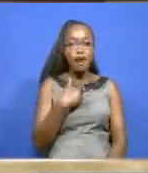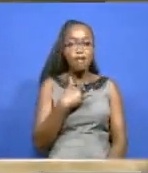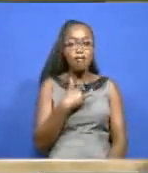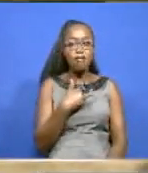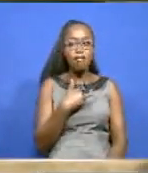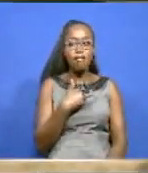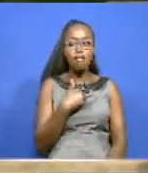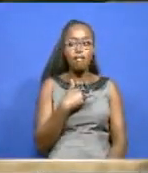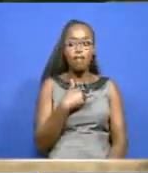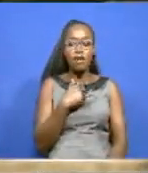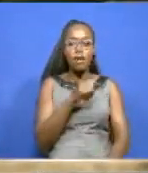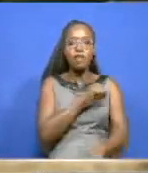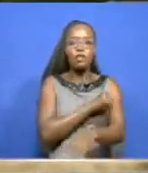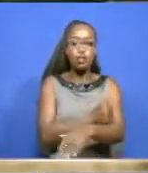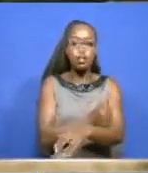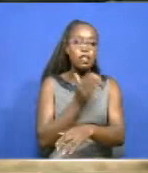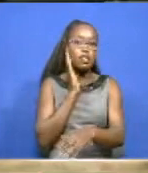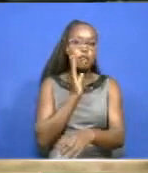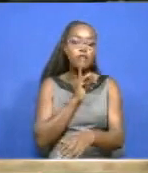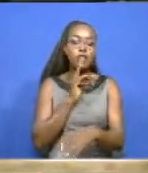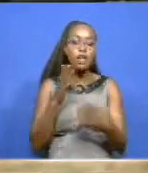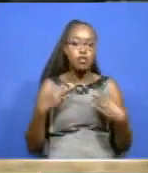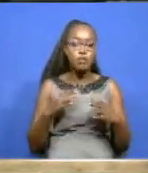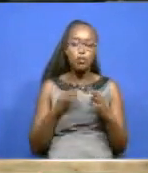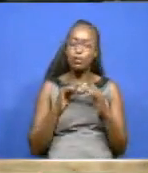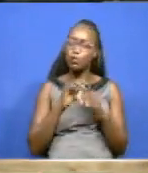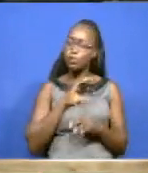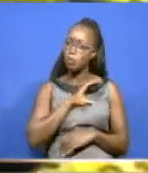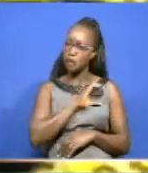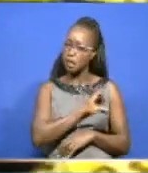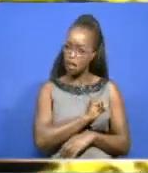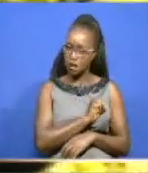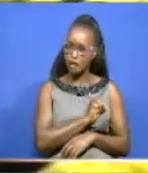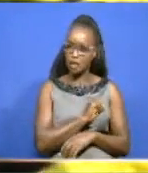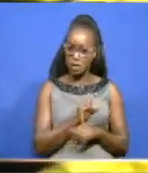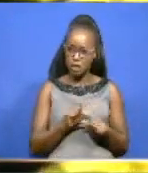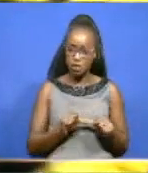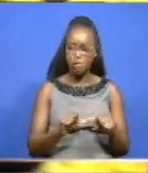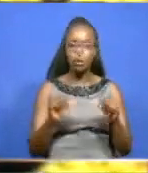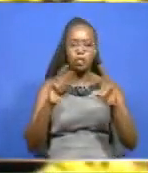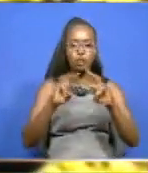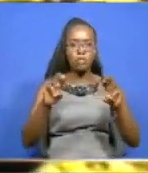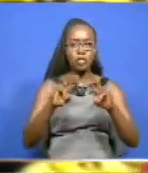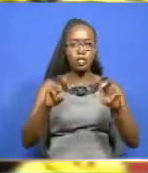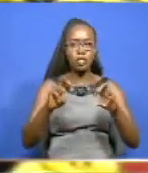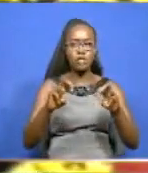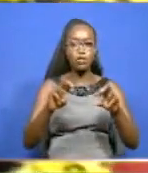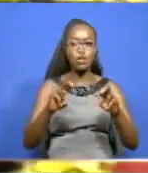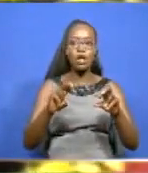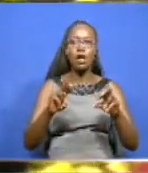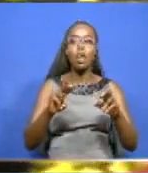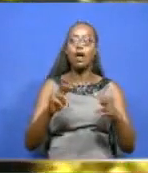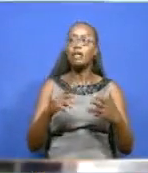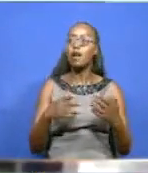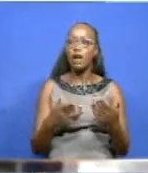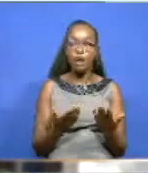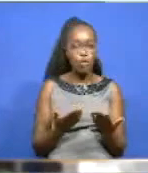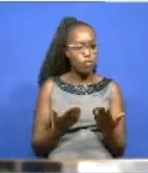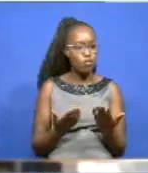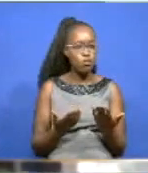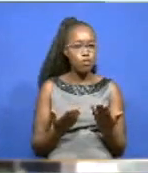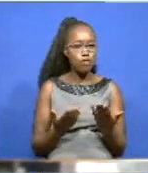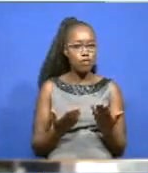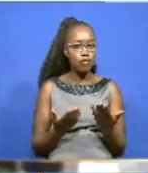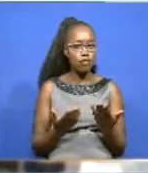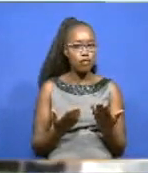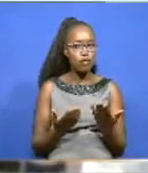Local authorities called on the parents and residents to stay calm as they continue with investigations into the unfortunate incident. This